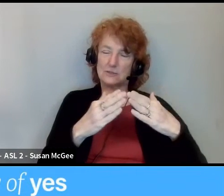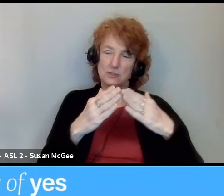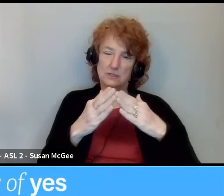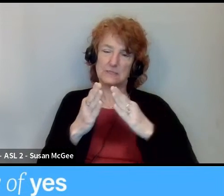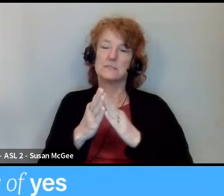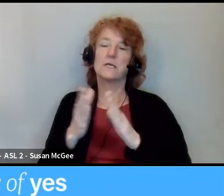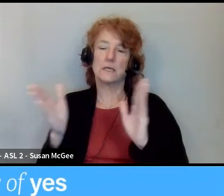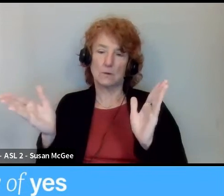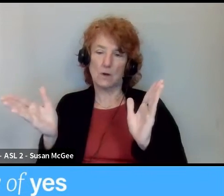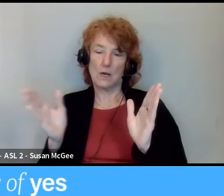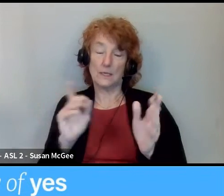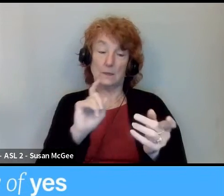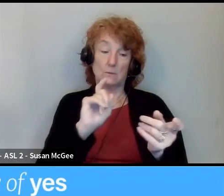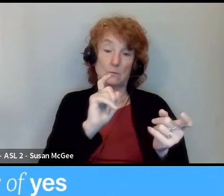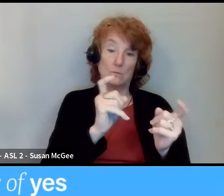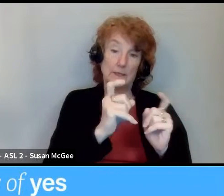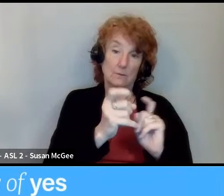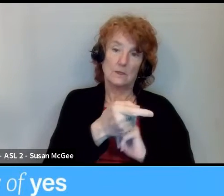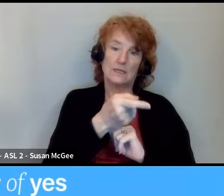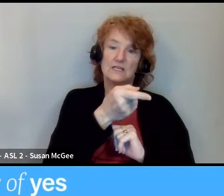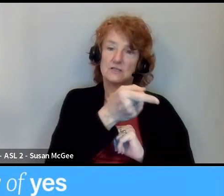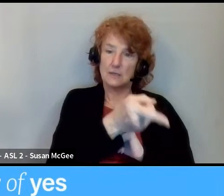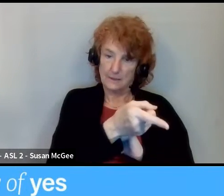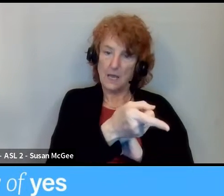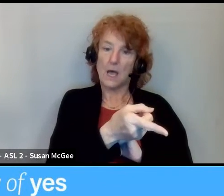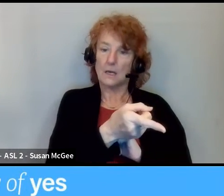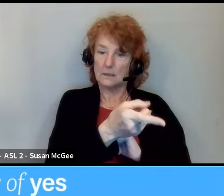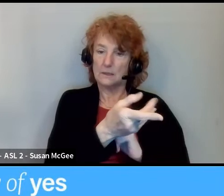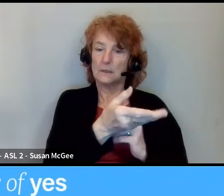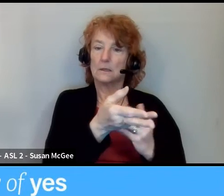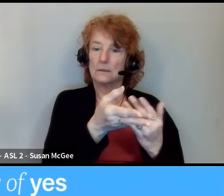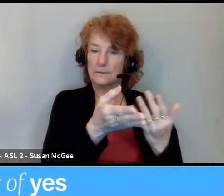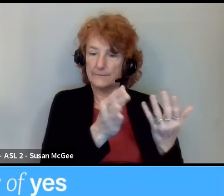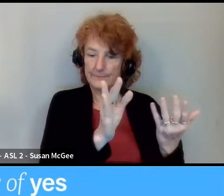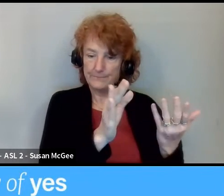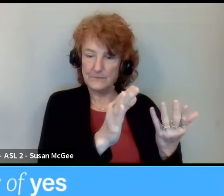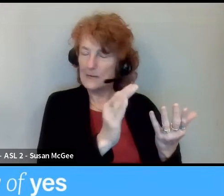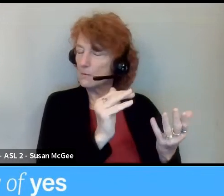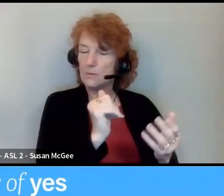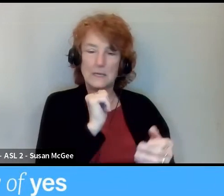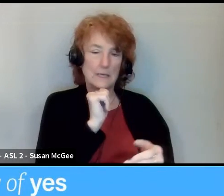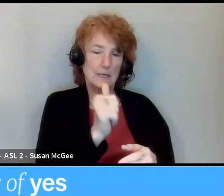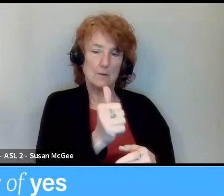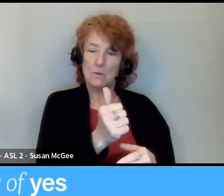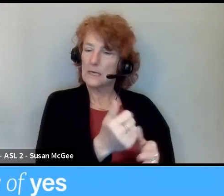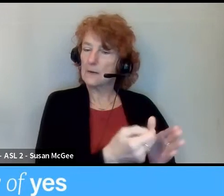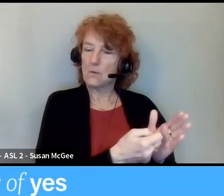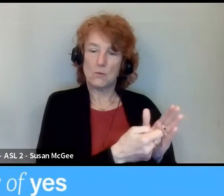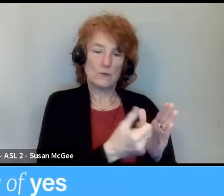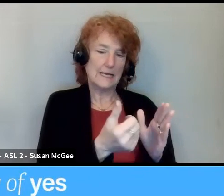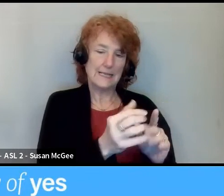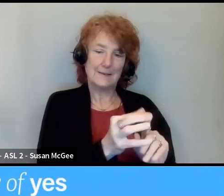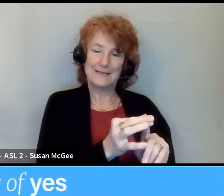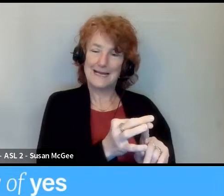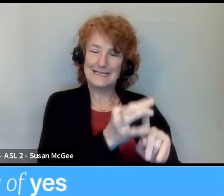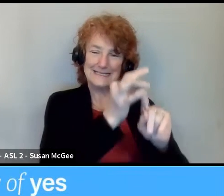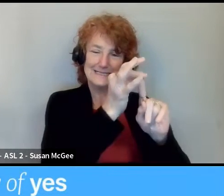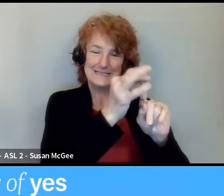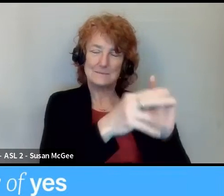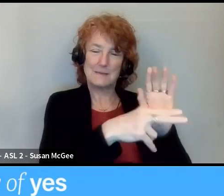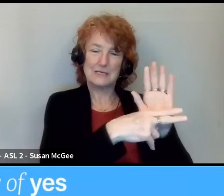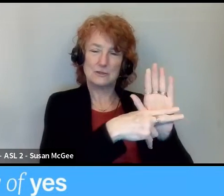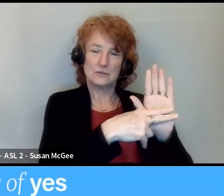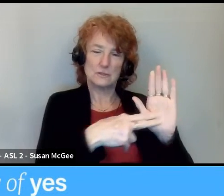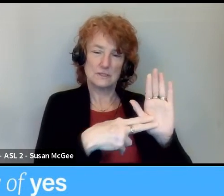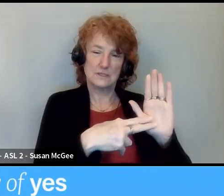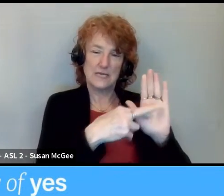that reflects the housing opportunity proposals without, eliminating the special status of the regulations